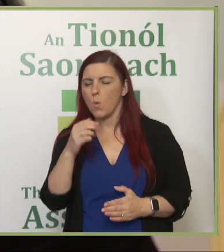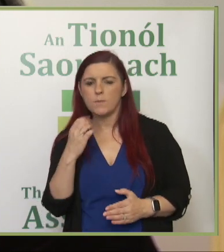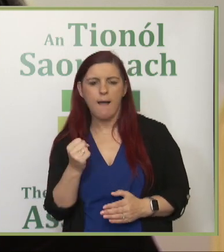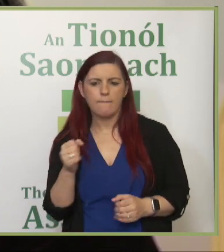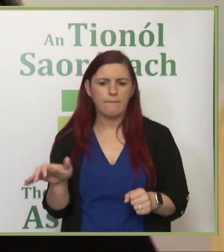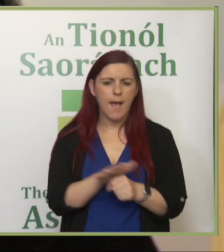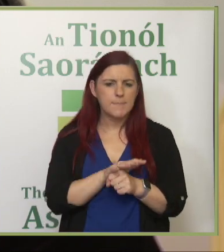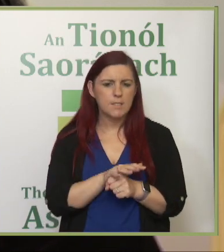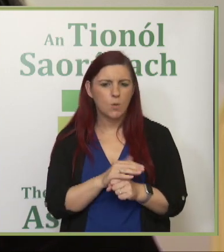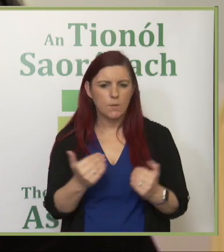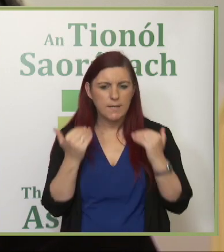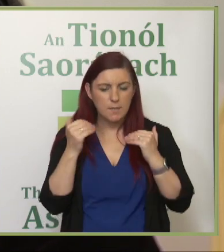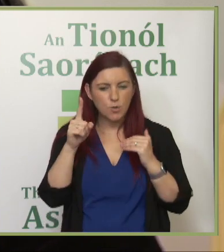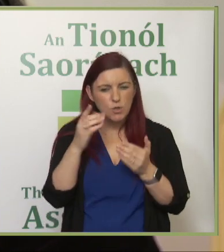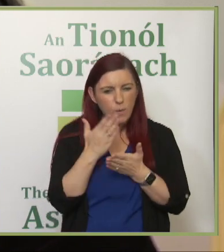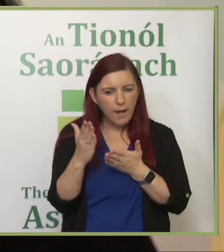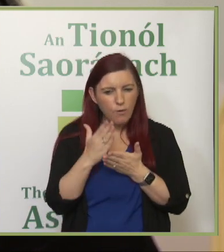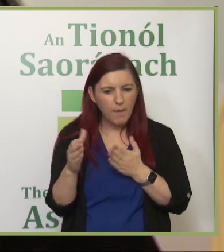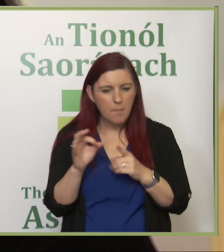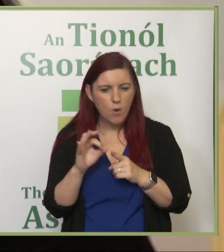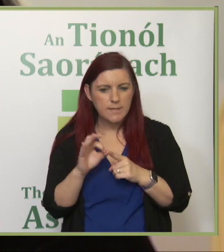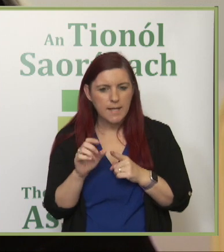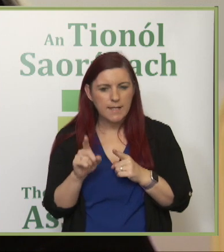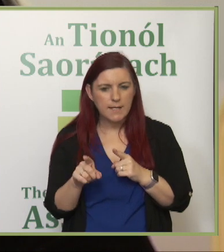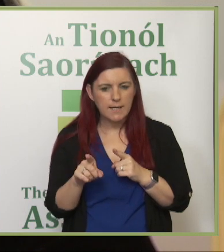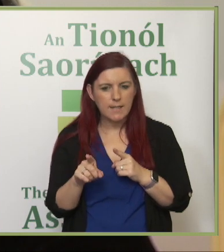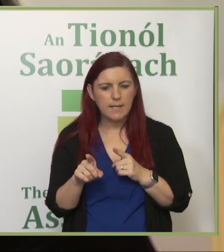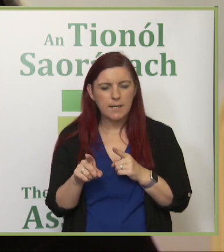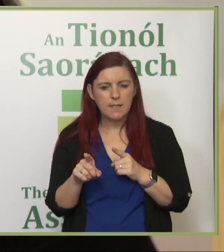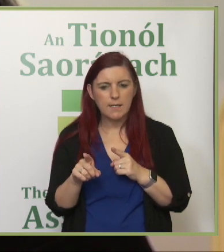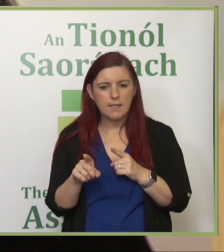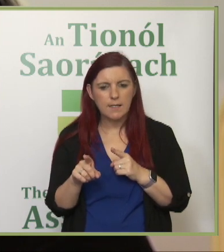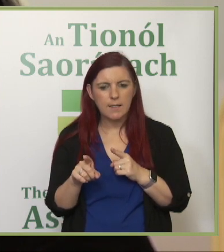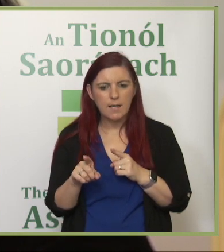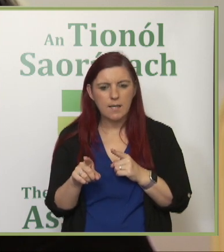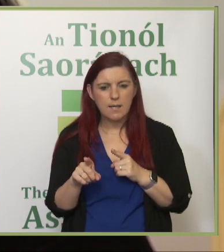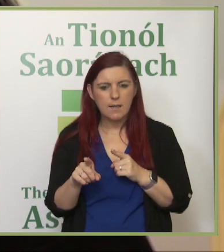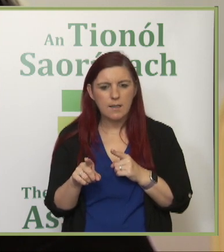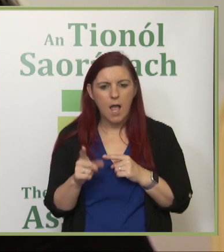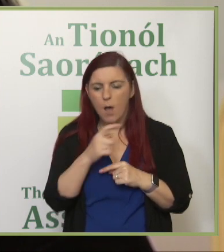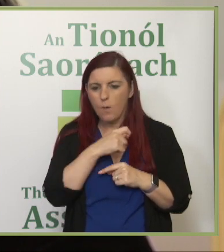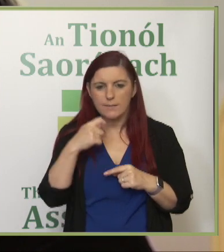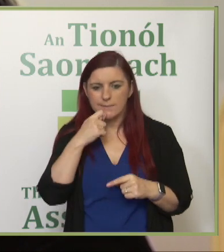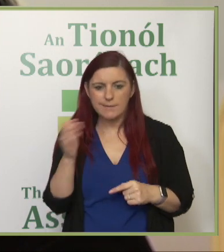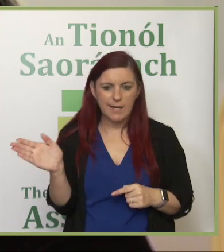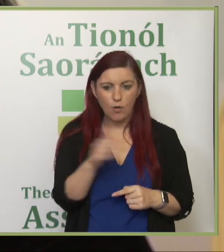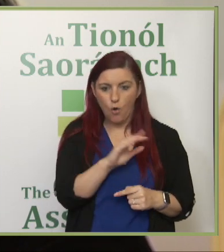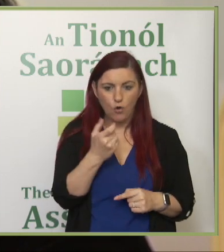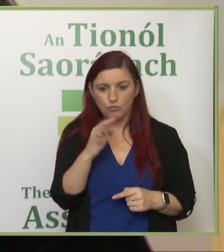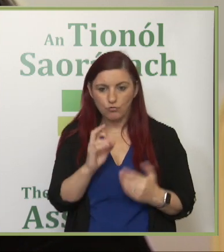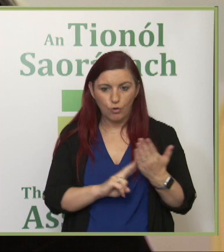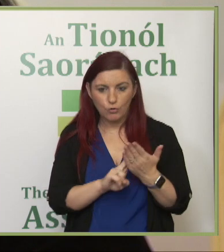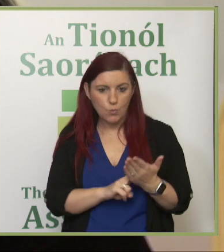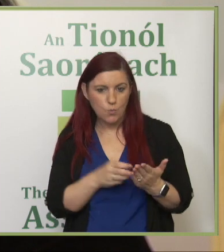I suppose just to clarify a point, I wasn't saying that all drug use ultimately leads